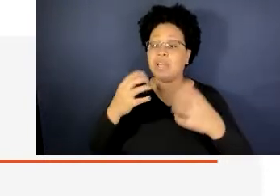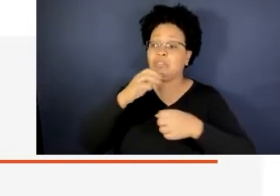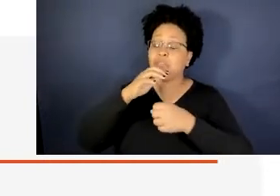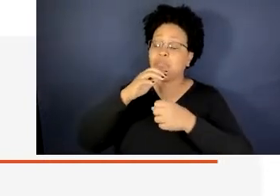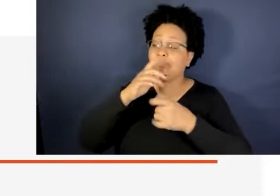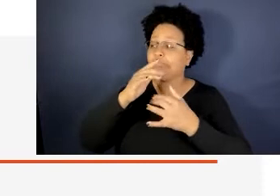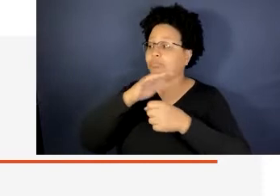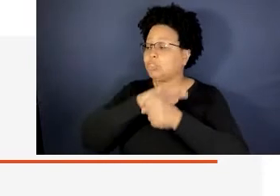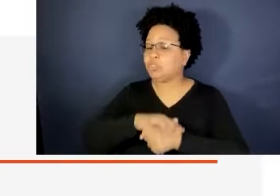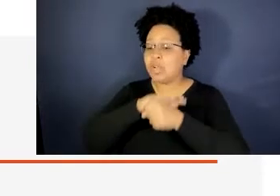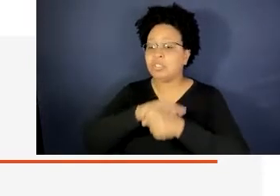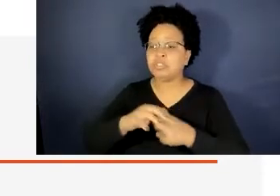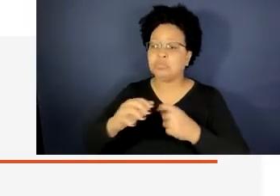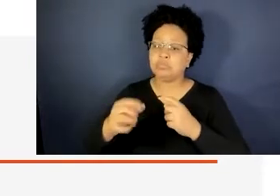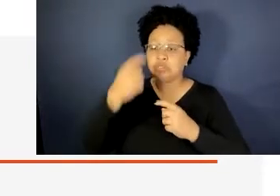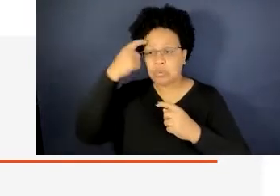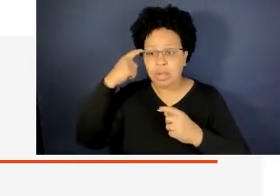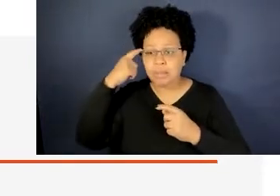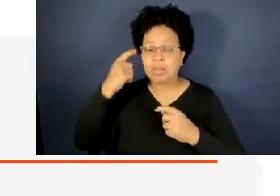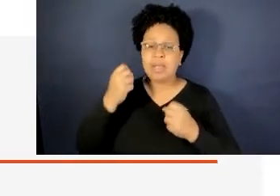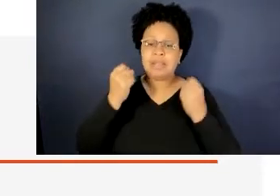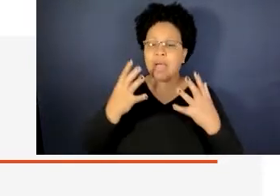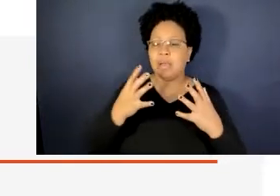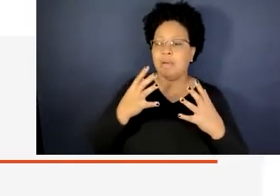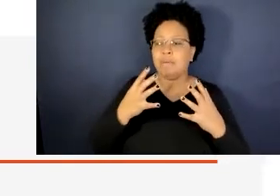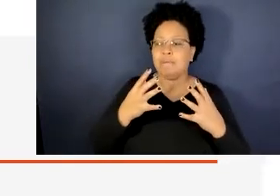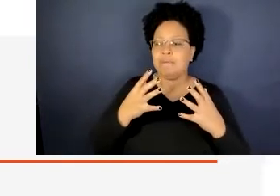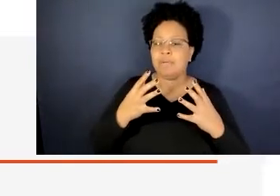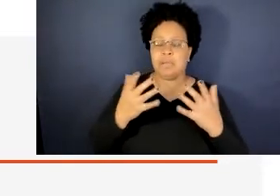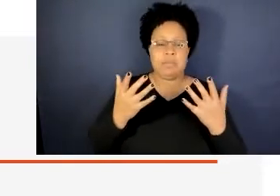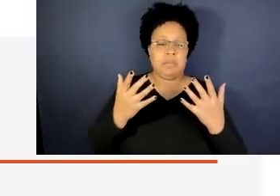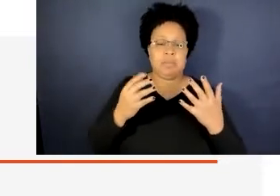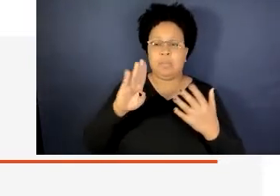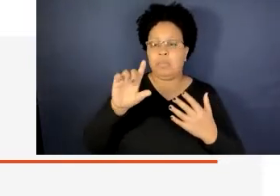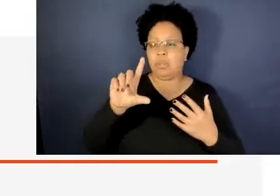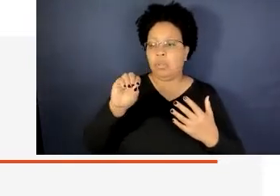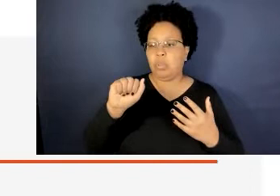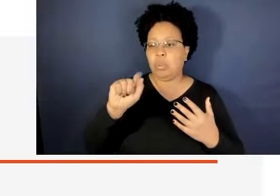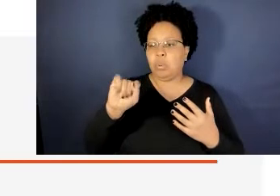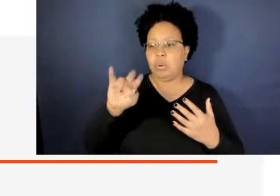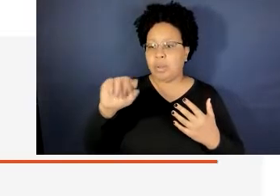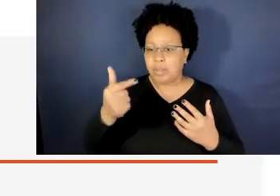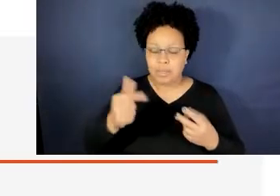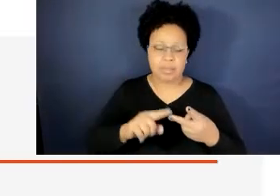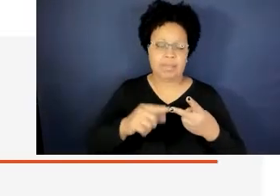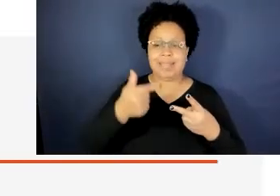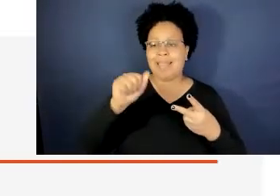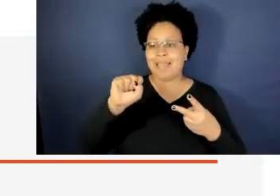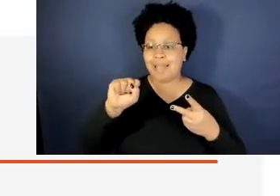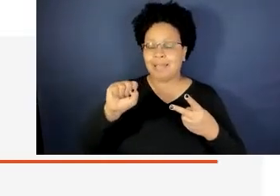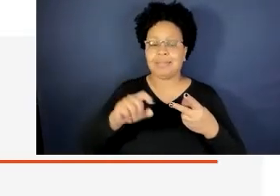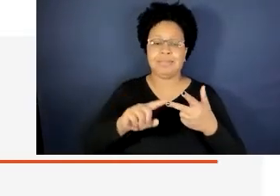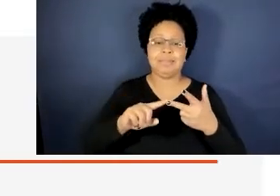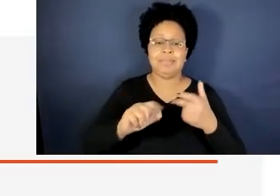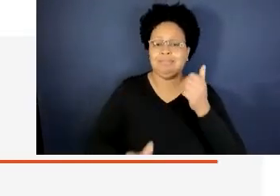bloating and a lot of the gas and a lot of the constipation, things of that nature, that a lot of times we don't really talk about root causes, because we do a